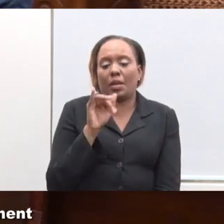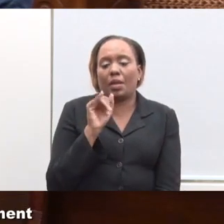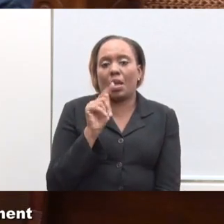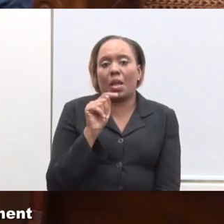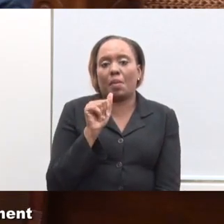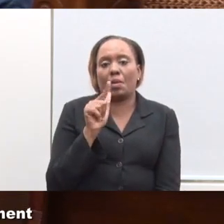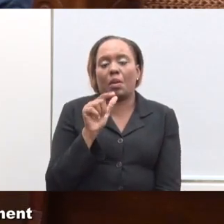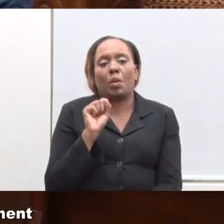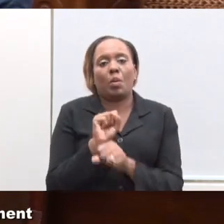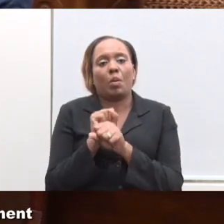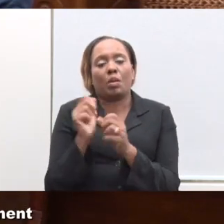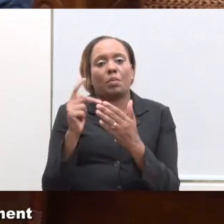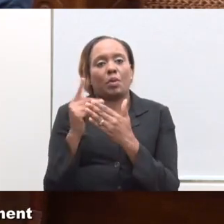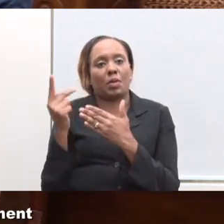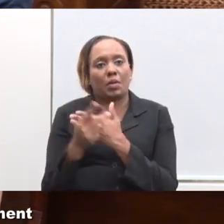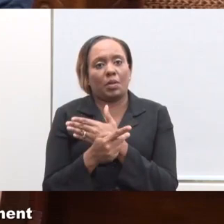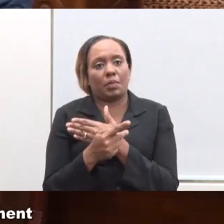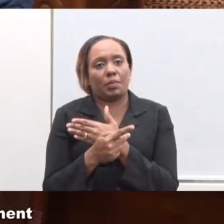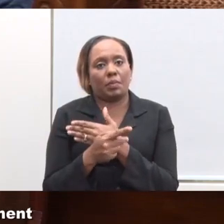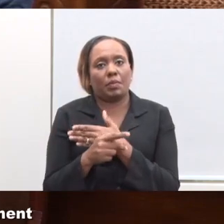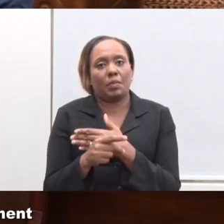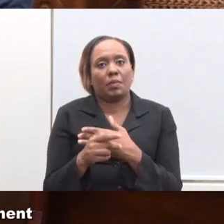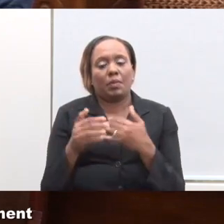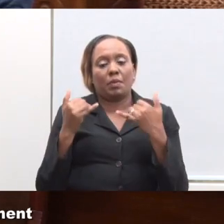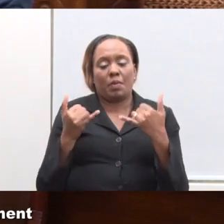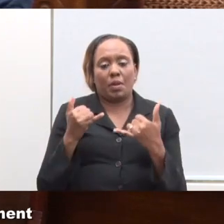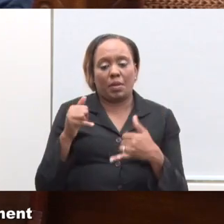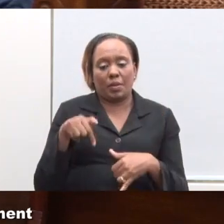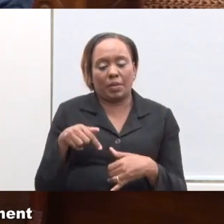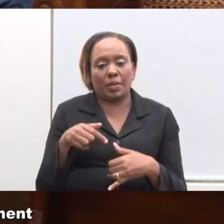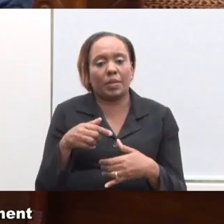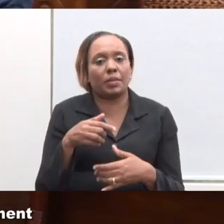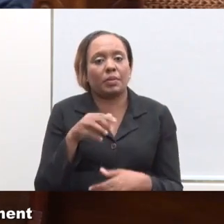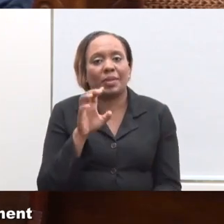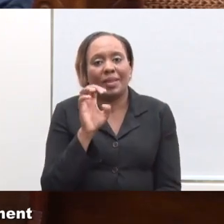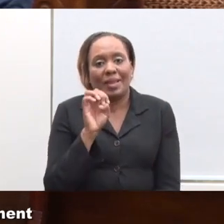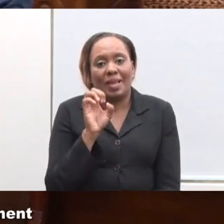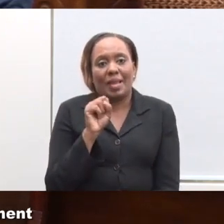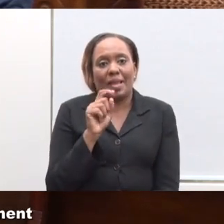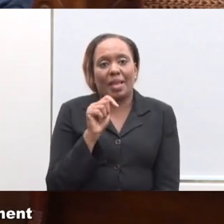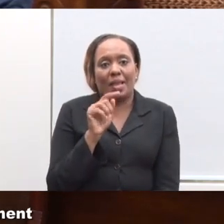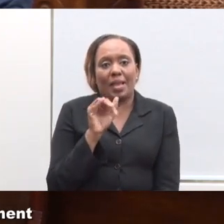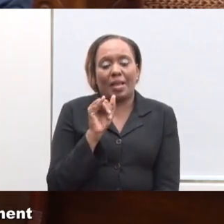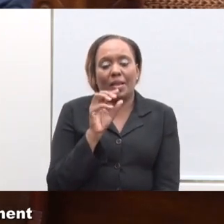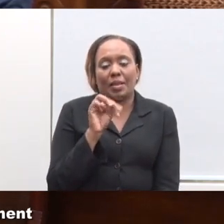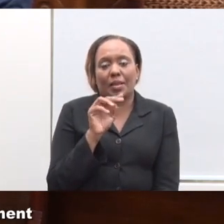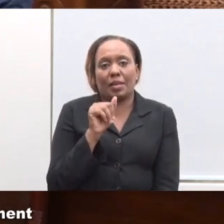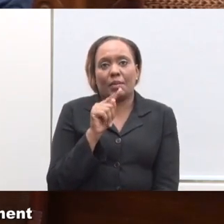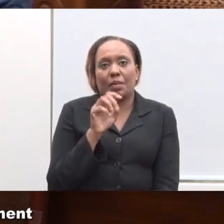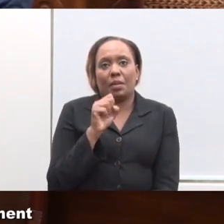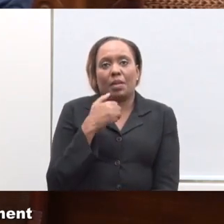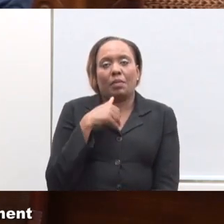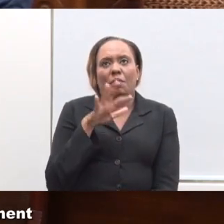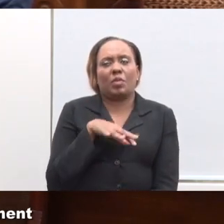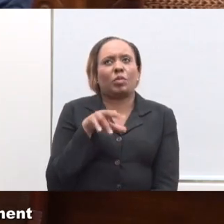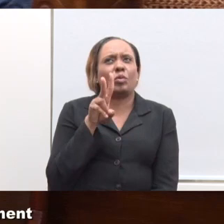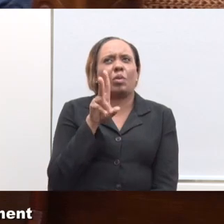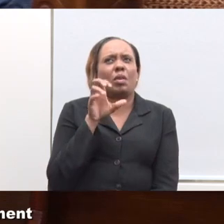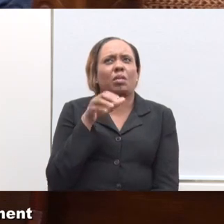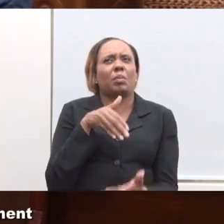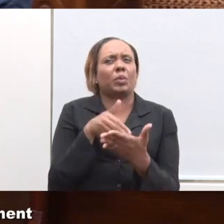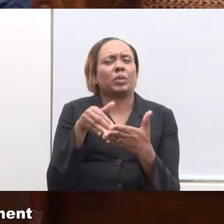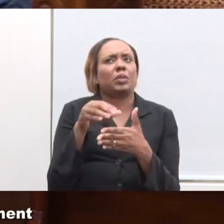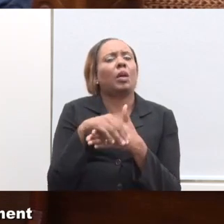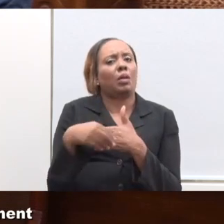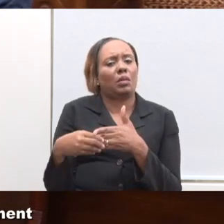These estimates already have a capital works program of some size, just about $200 million, but we will